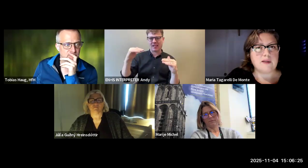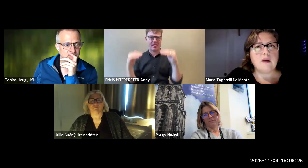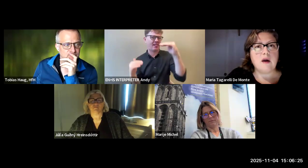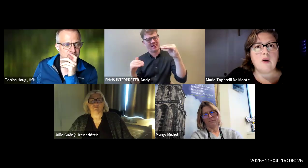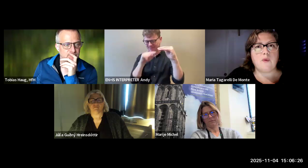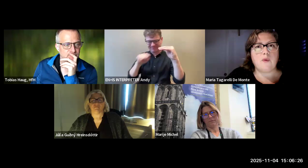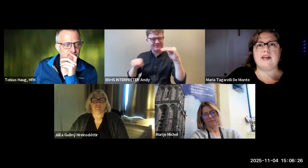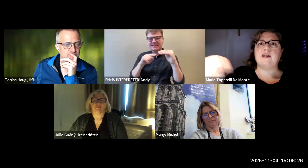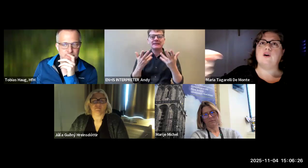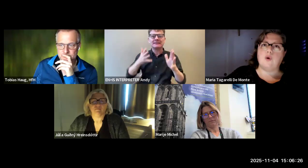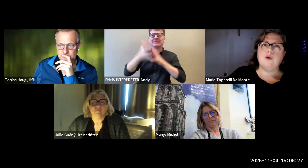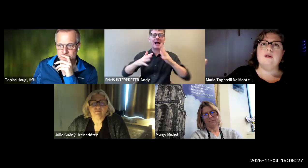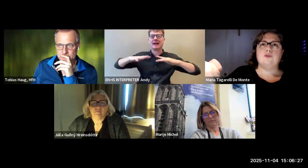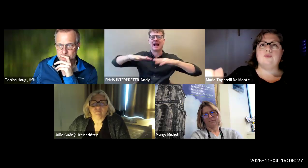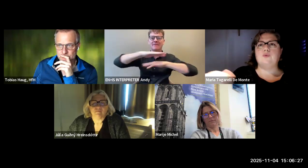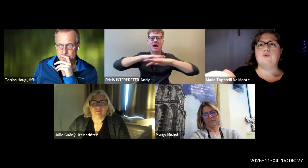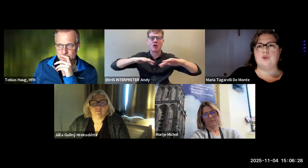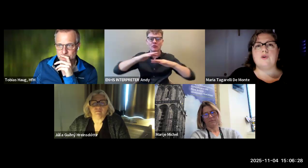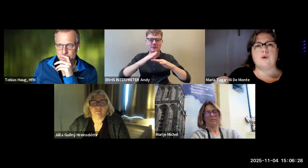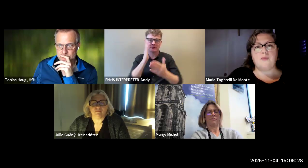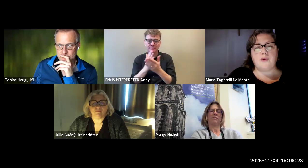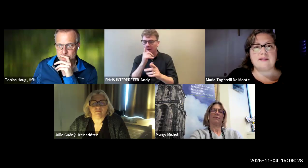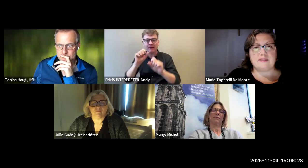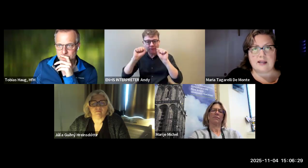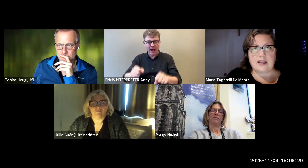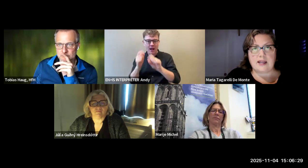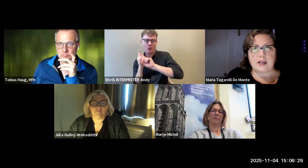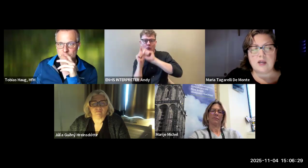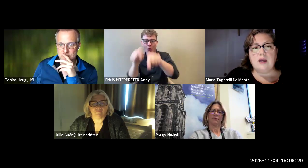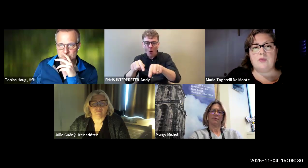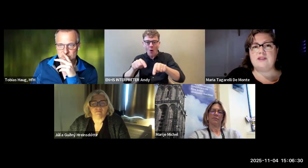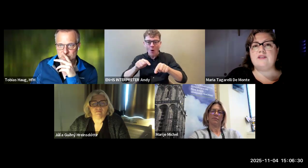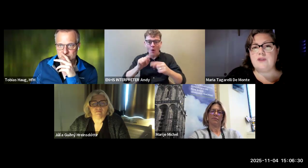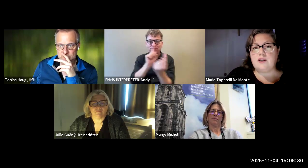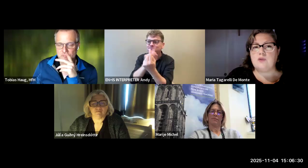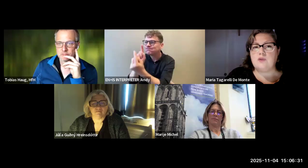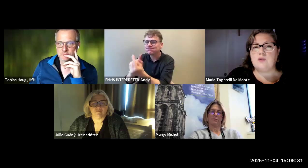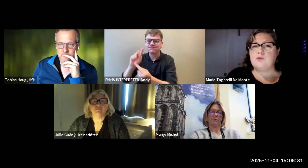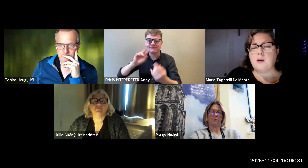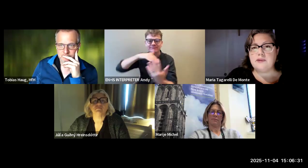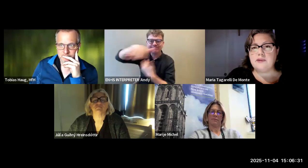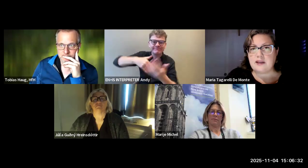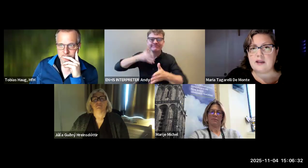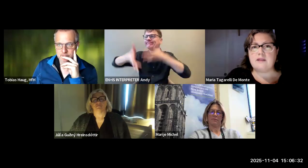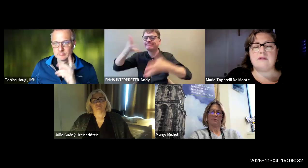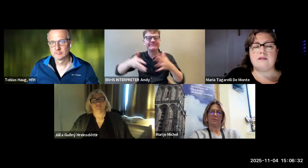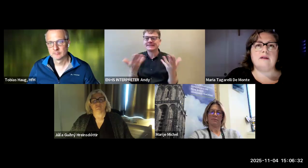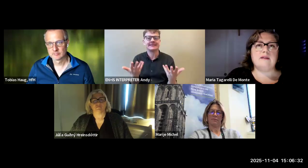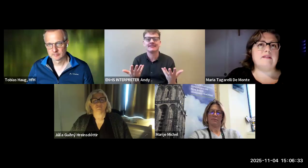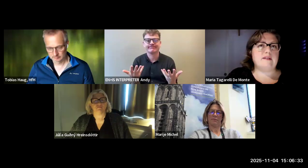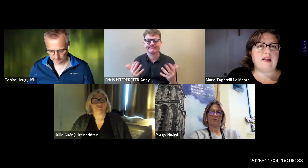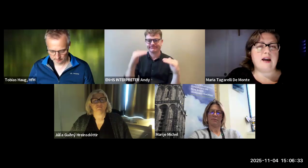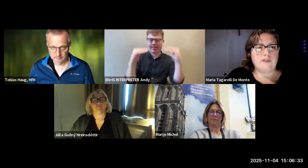signing environment where they can go to learn or practice the language. With these videos, we can